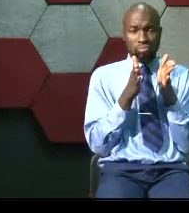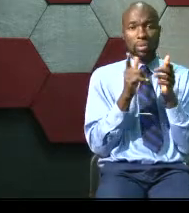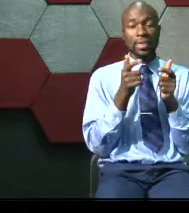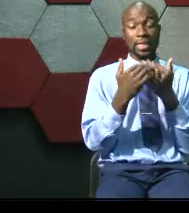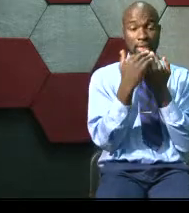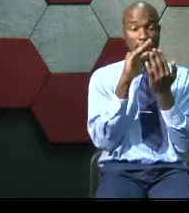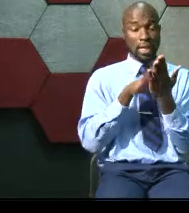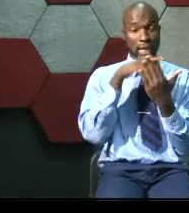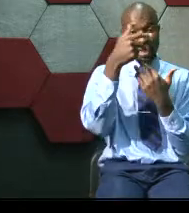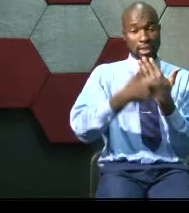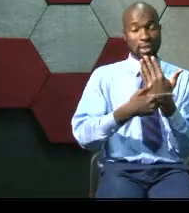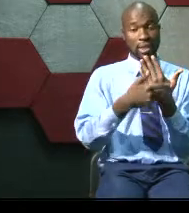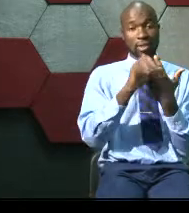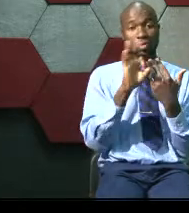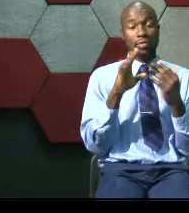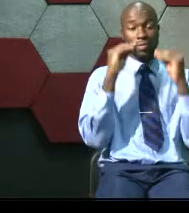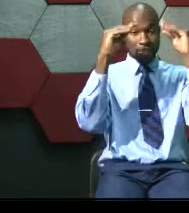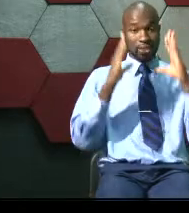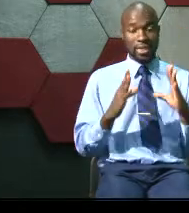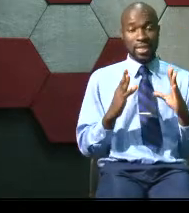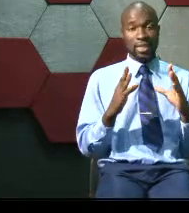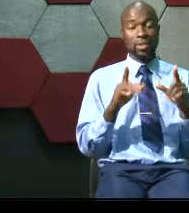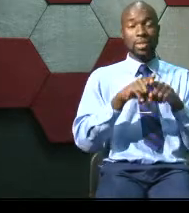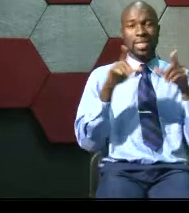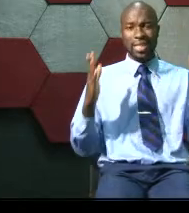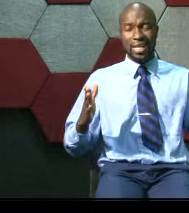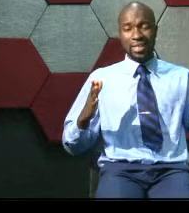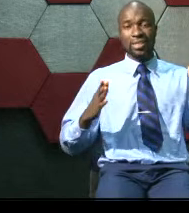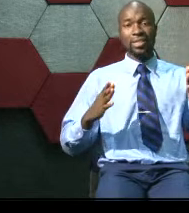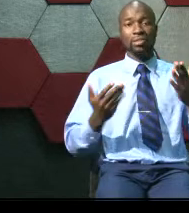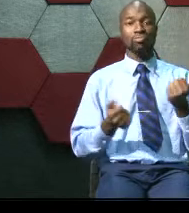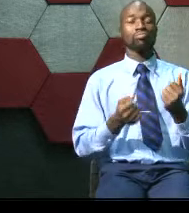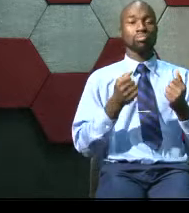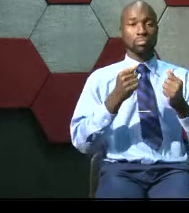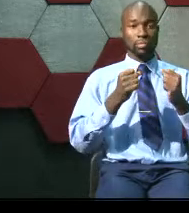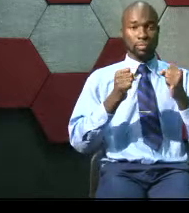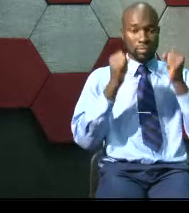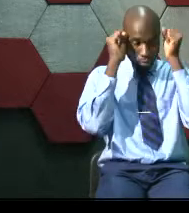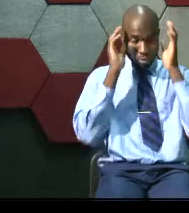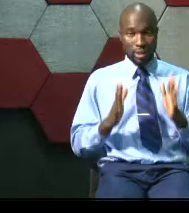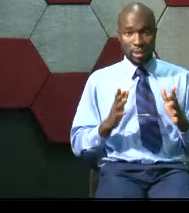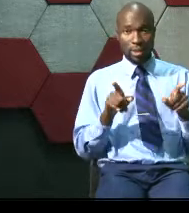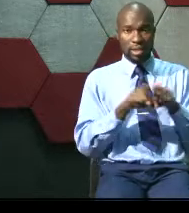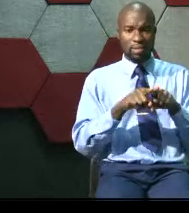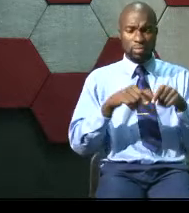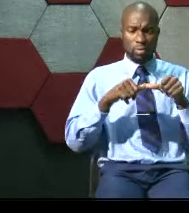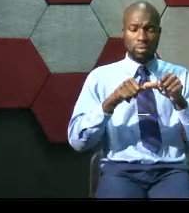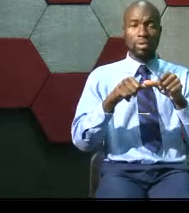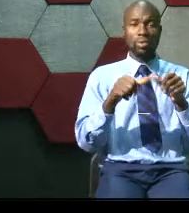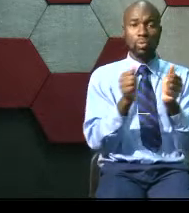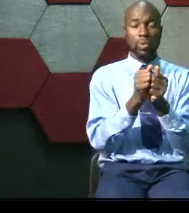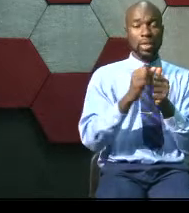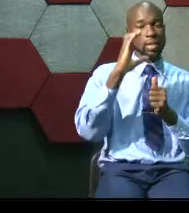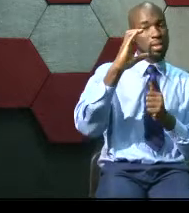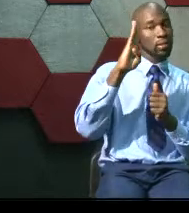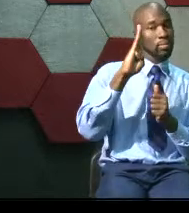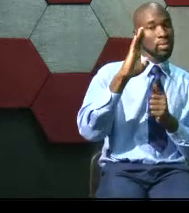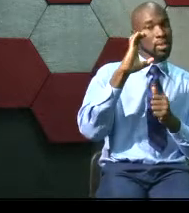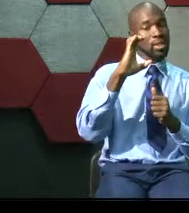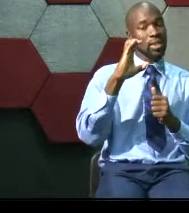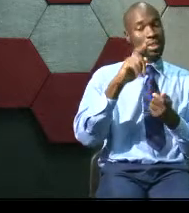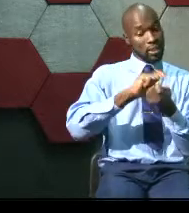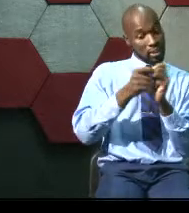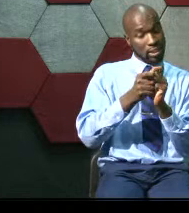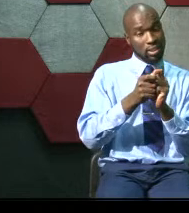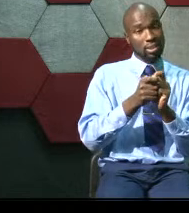teachers with larger student cohorts and still needing to keep abreast with the CBC changes can